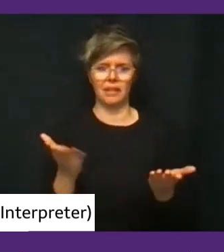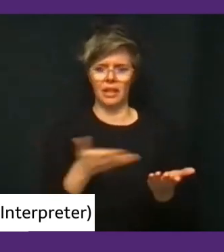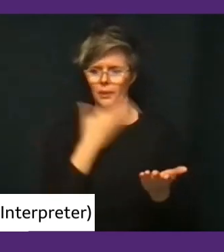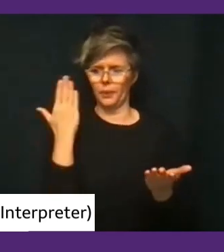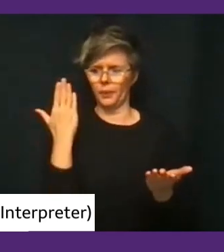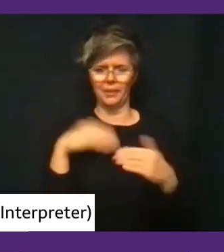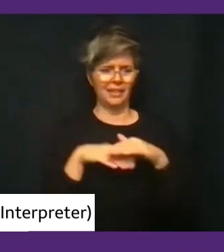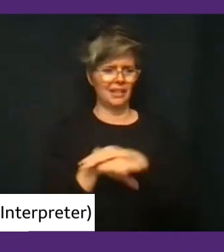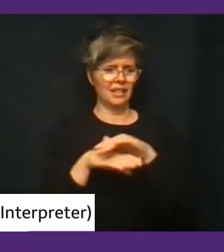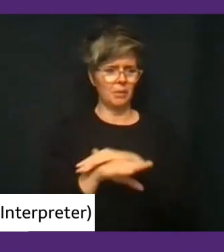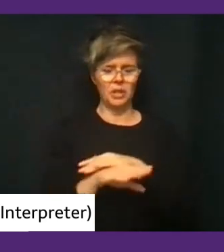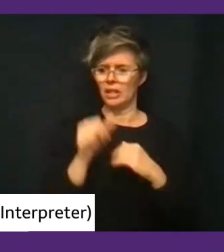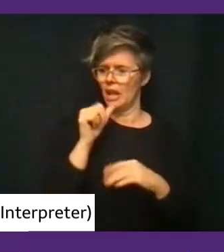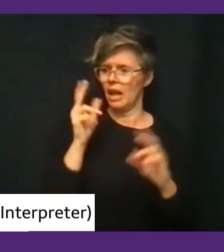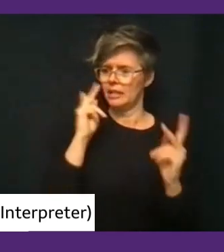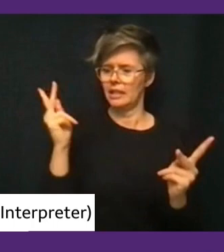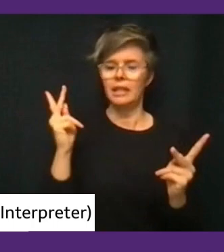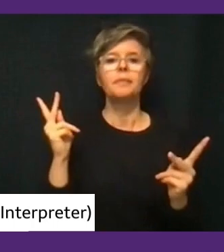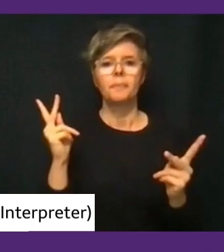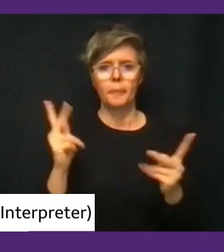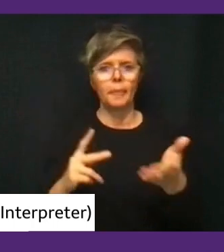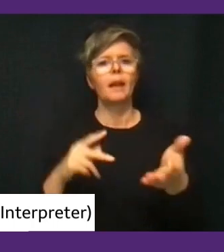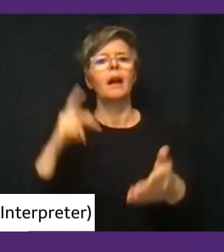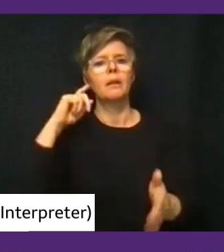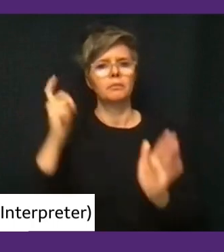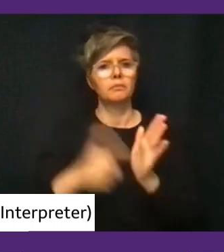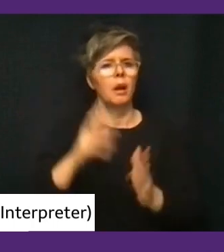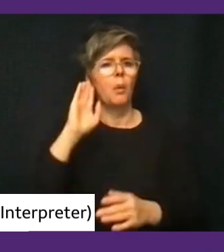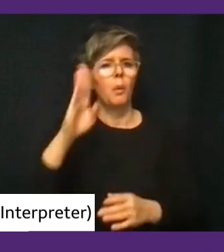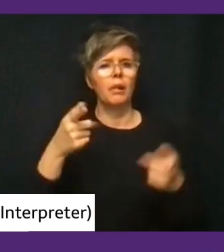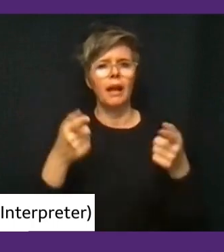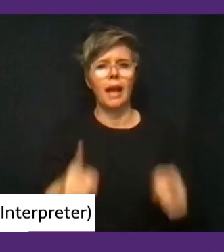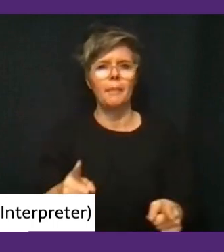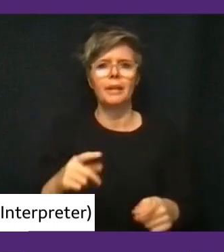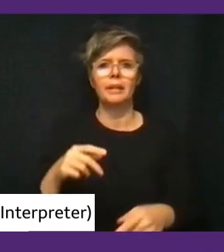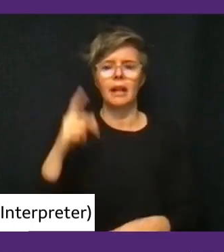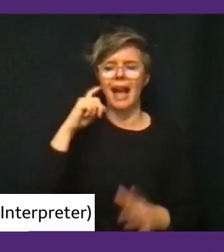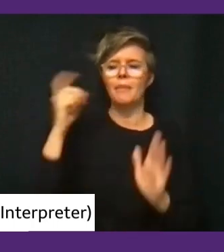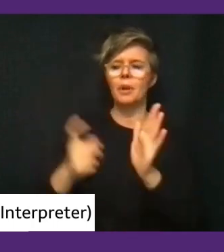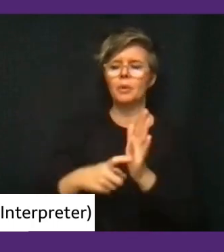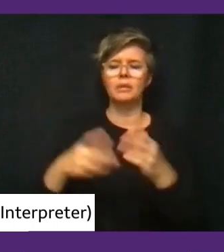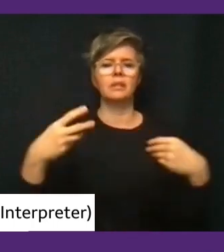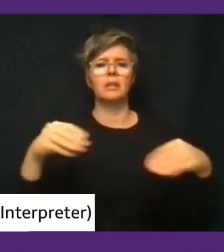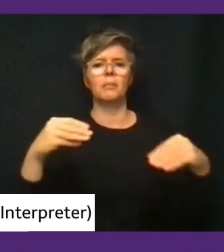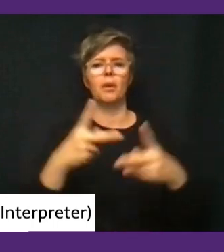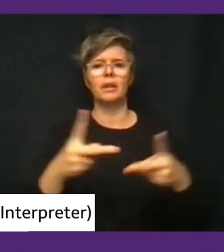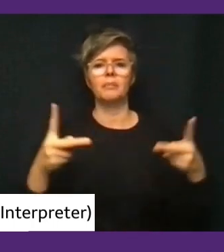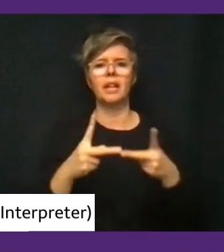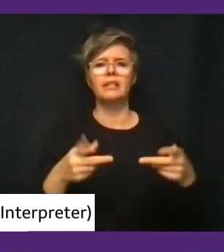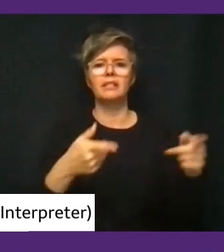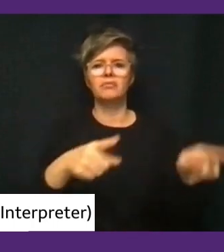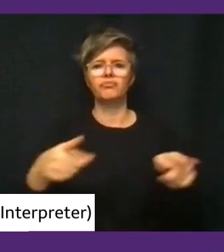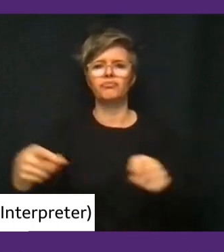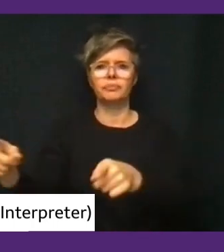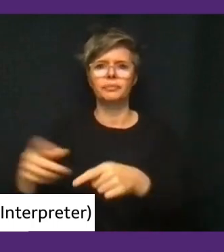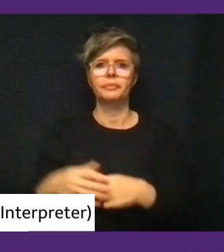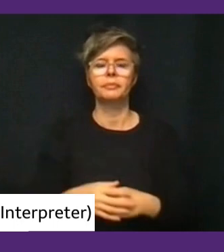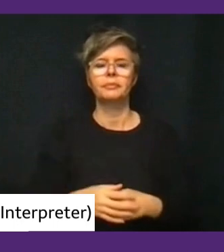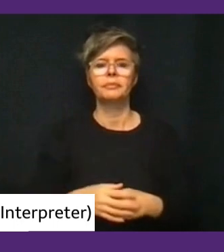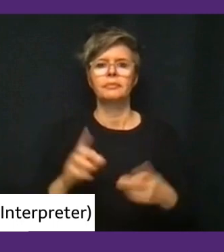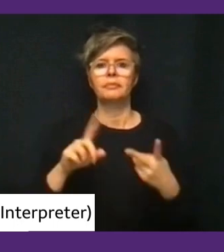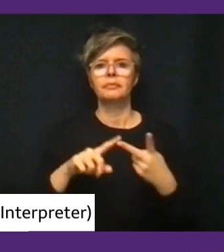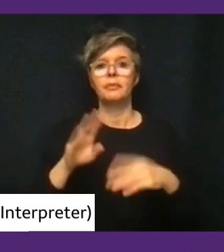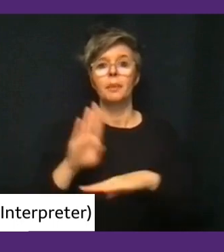will, because I am seeing that in the marketplace. And then there are other business reasons for accessibility